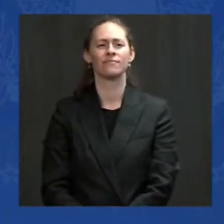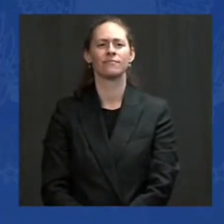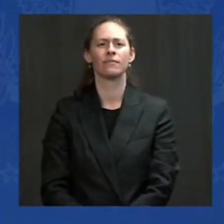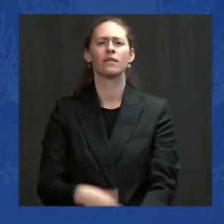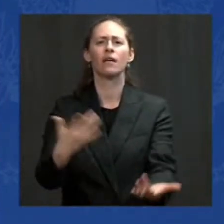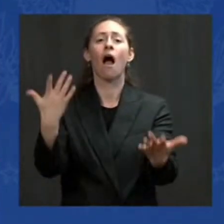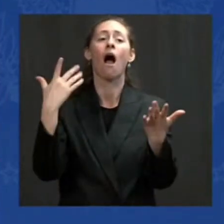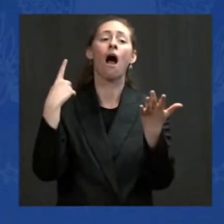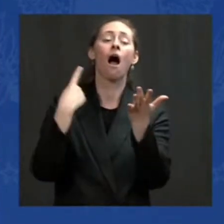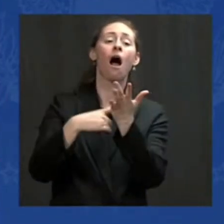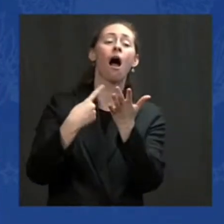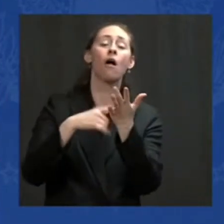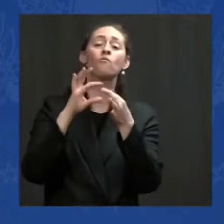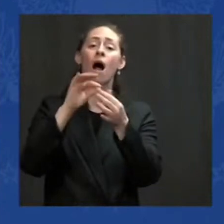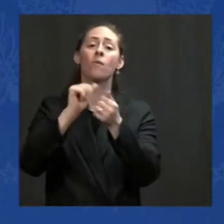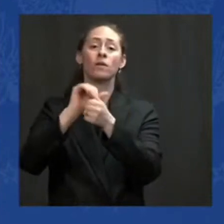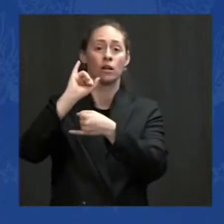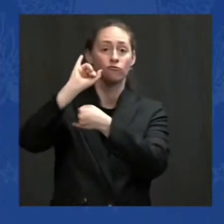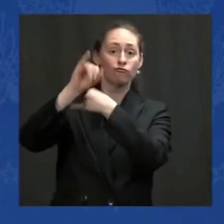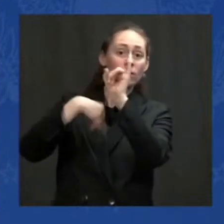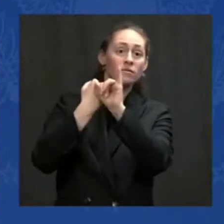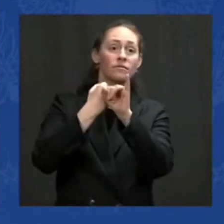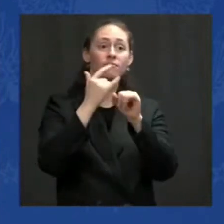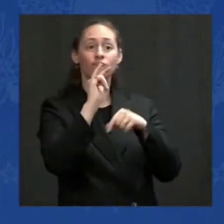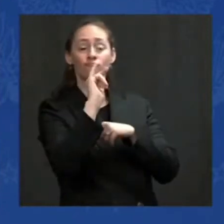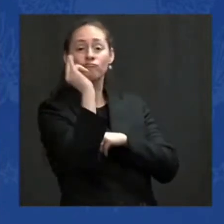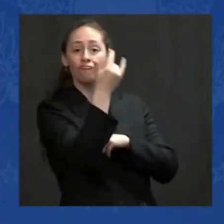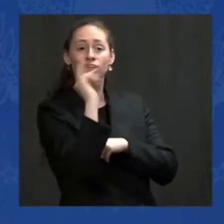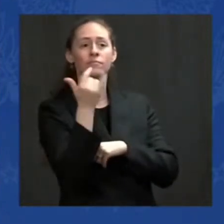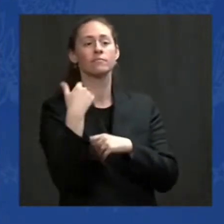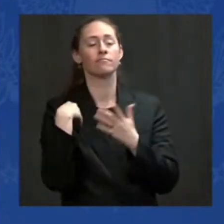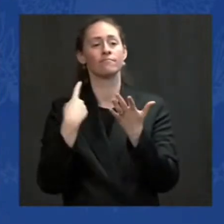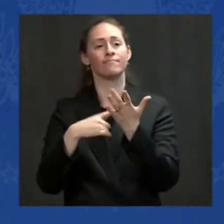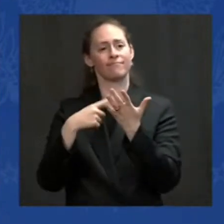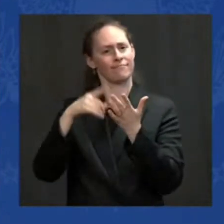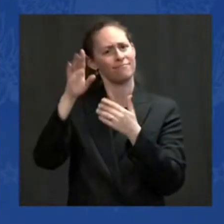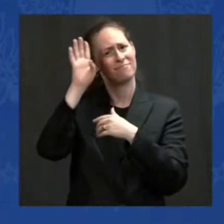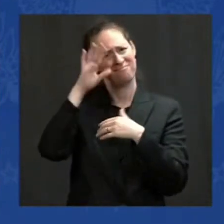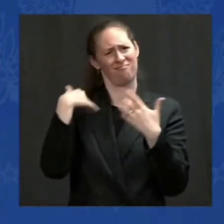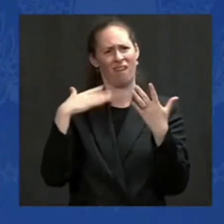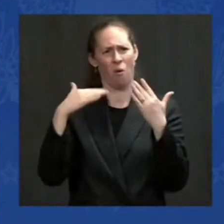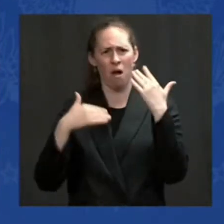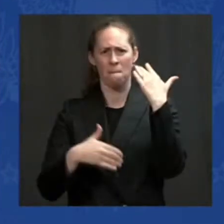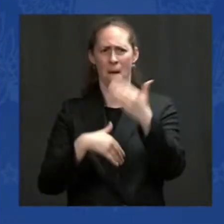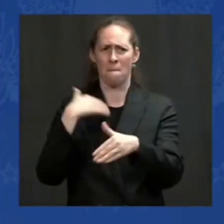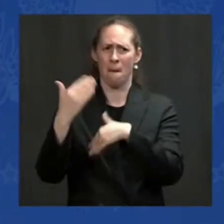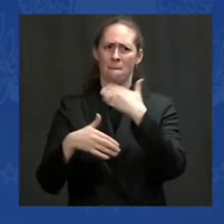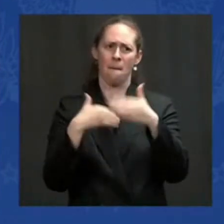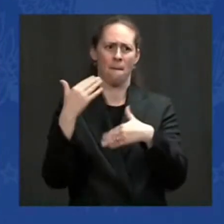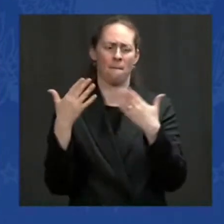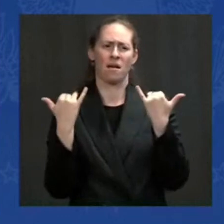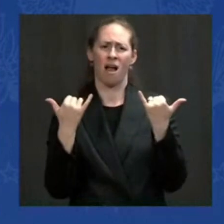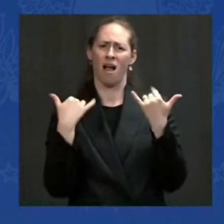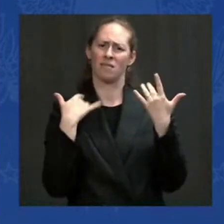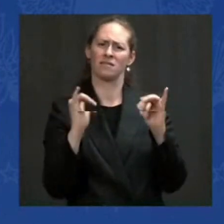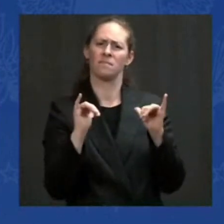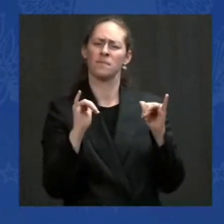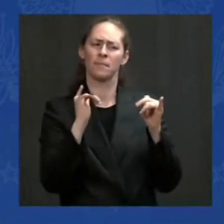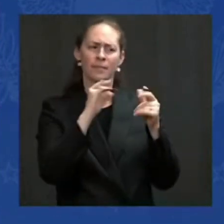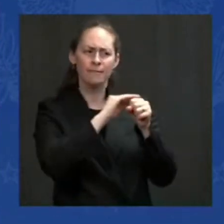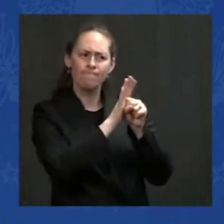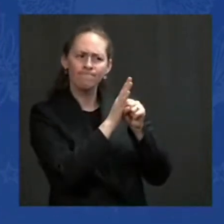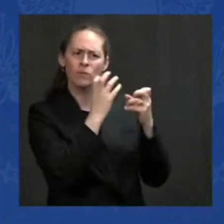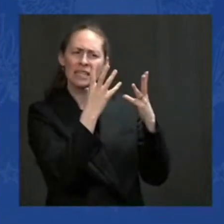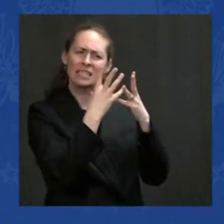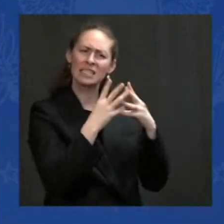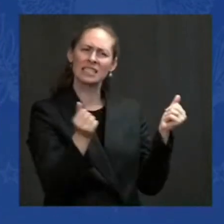we've made, as we just discussed, significant progress on the pandemic, and we'll continue to put public